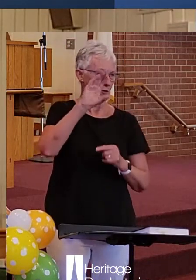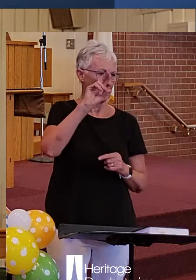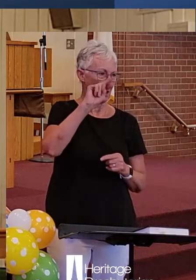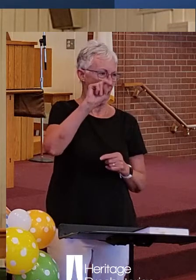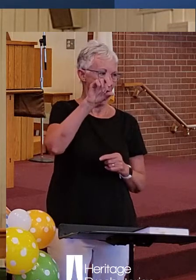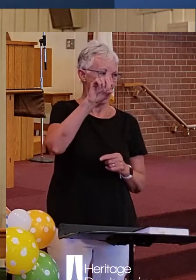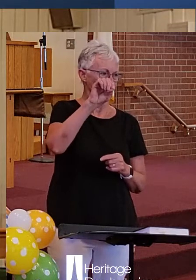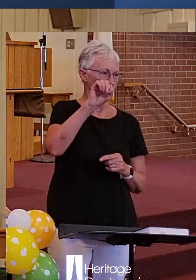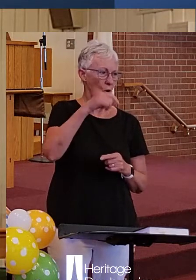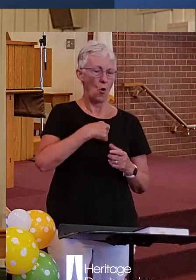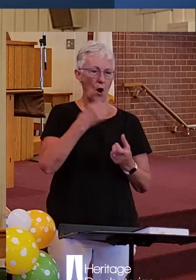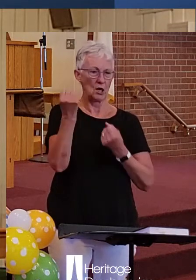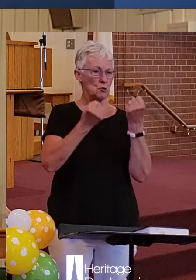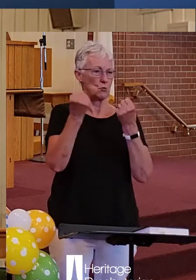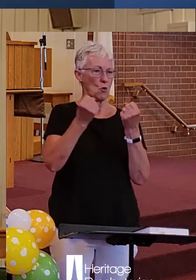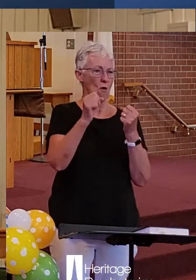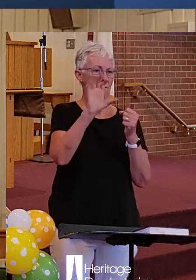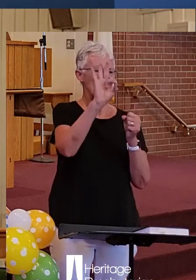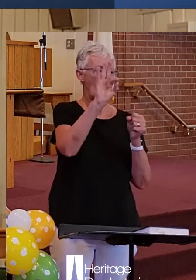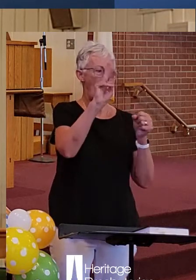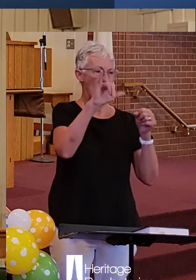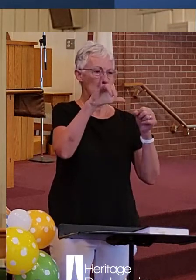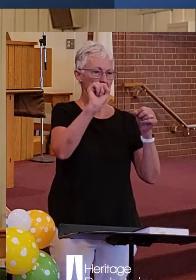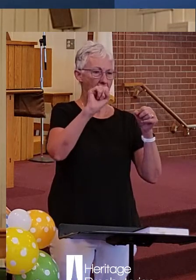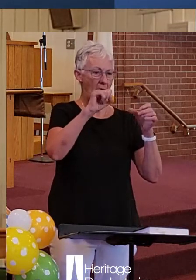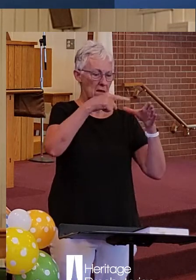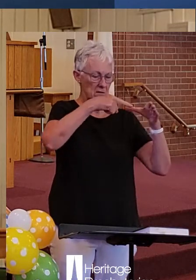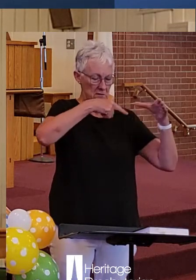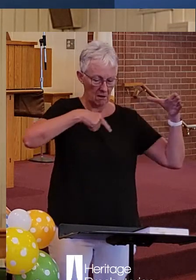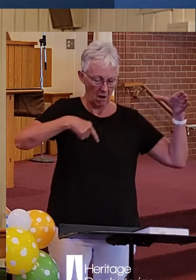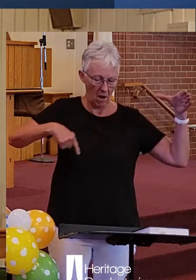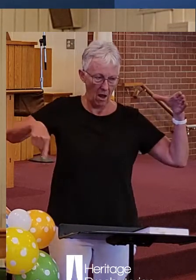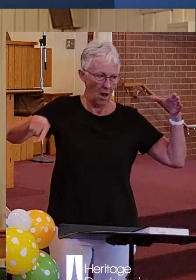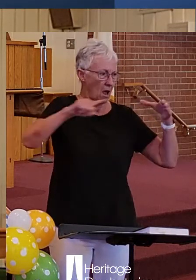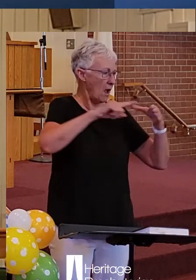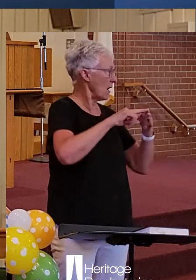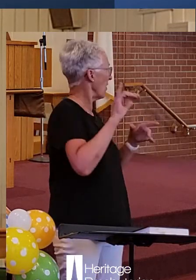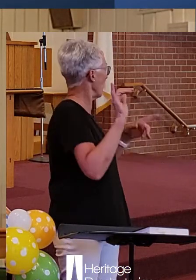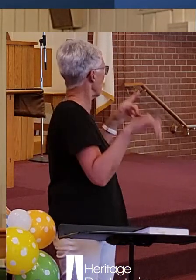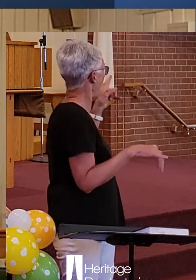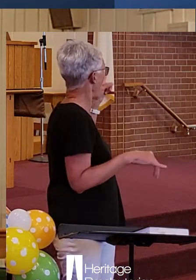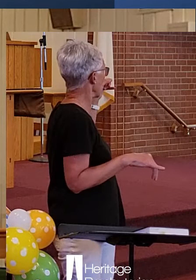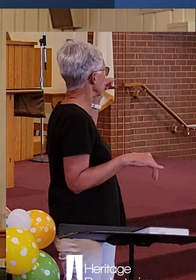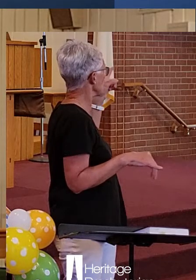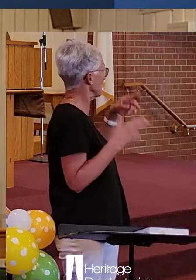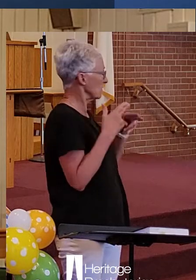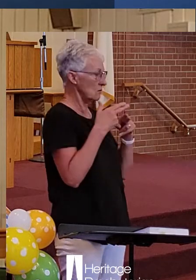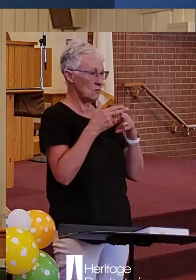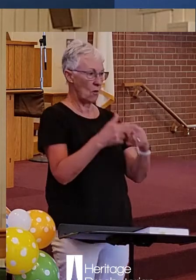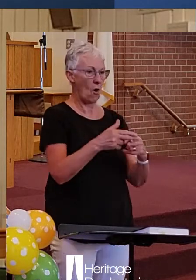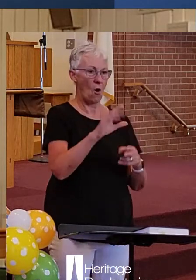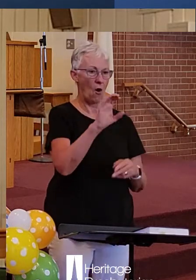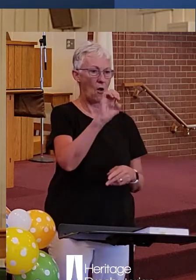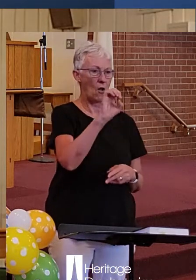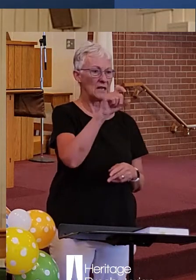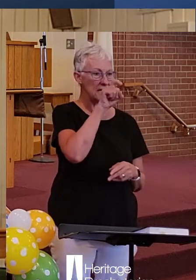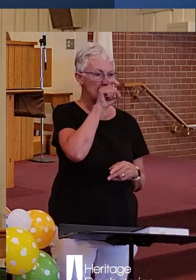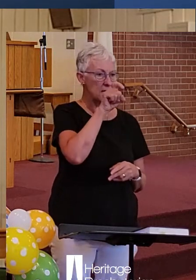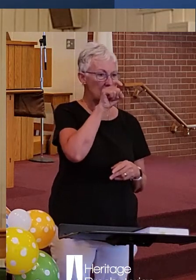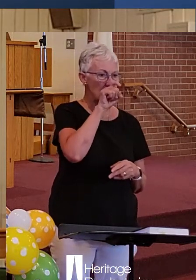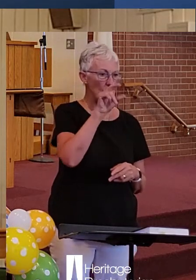around green bowl-like valley. That's Eagle Nest Lake right there. I drove